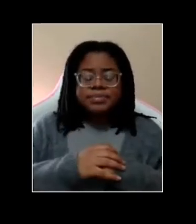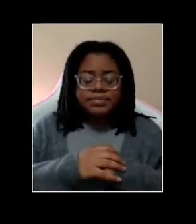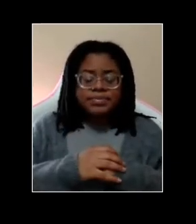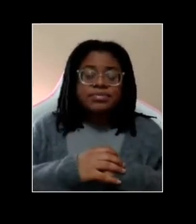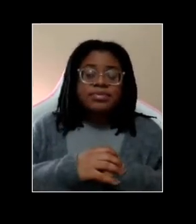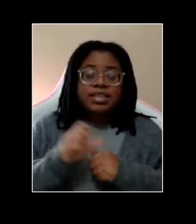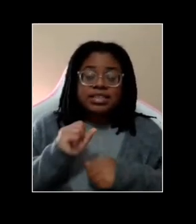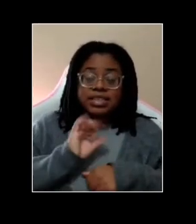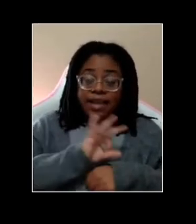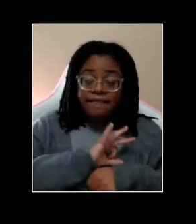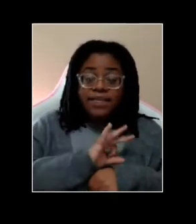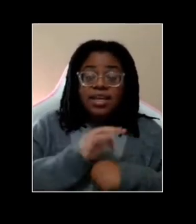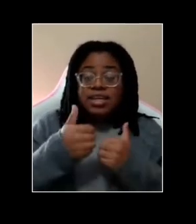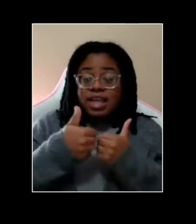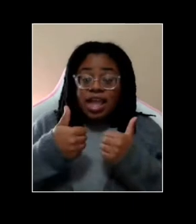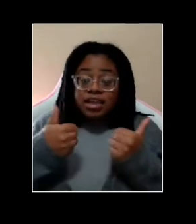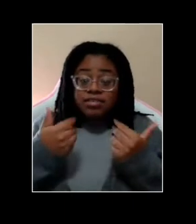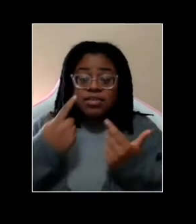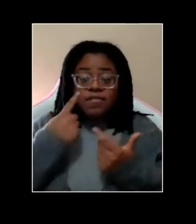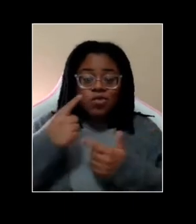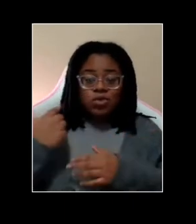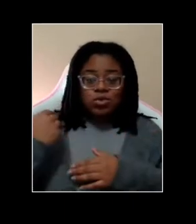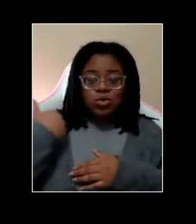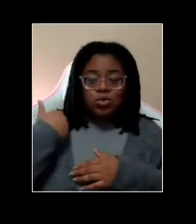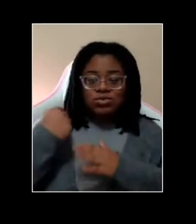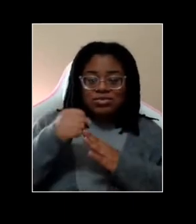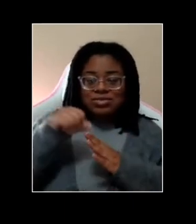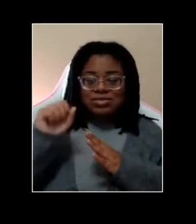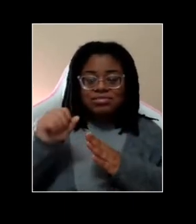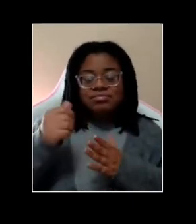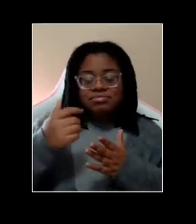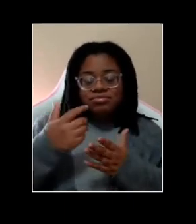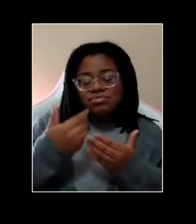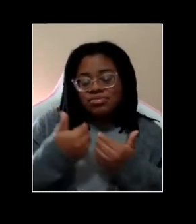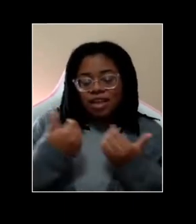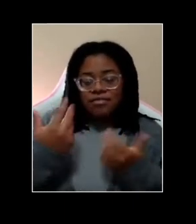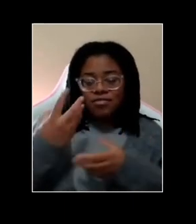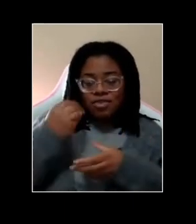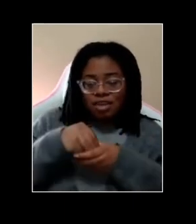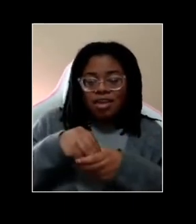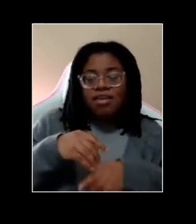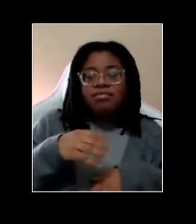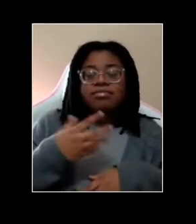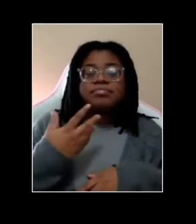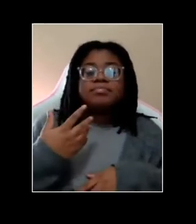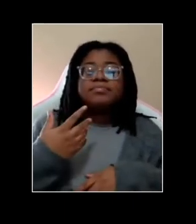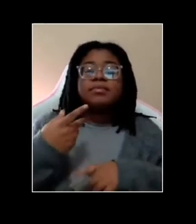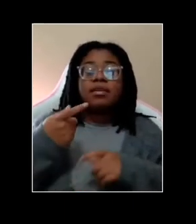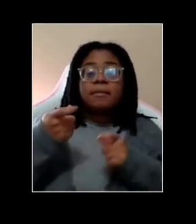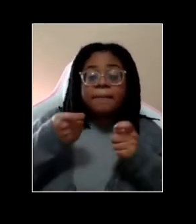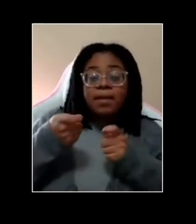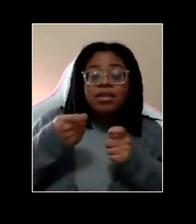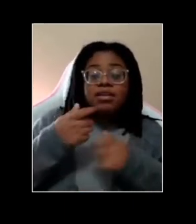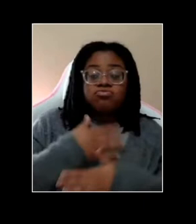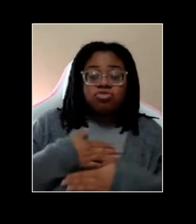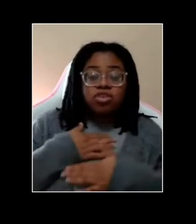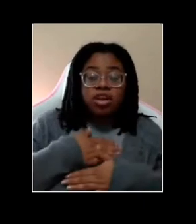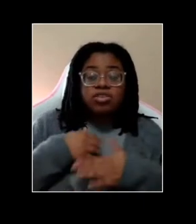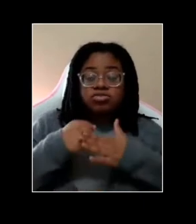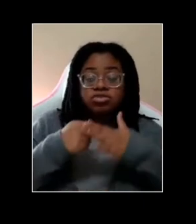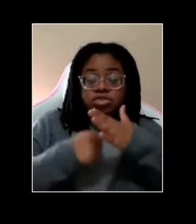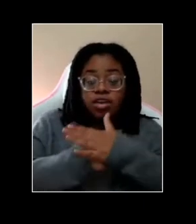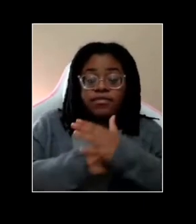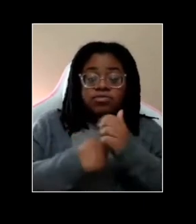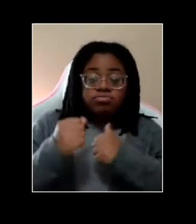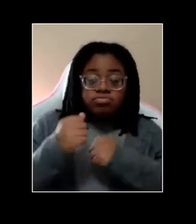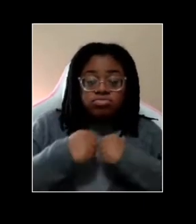Staffing gaps for that wider shoulder season, maintenance of recreational infrastructure, and kind